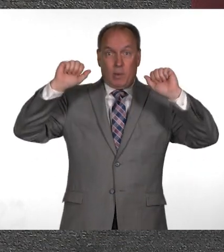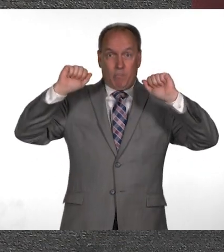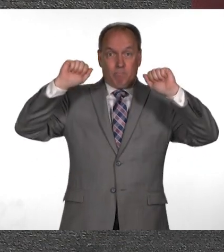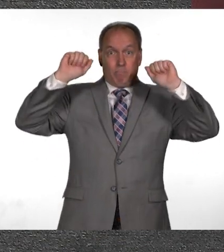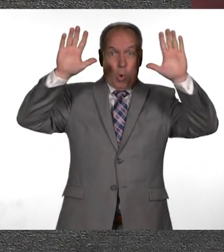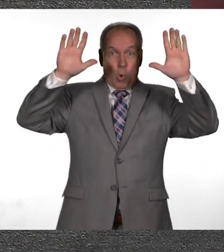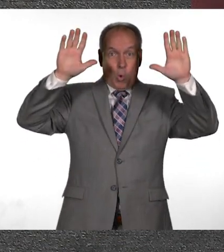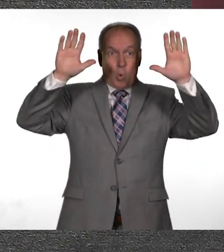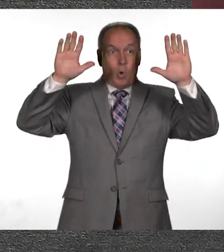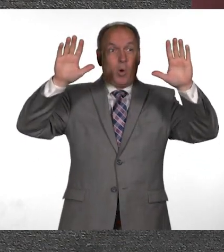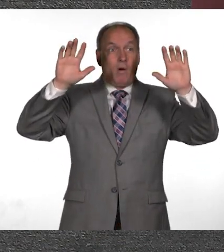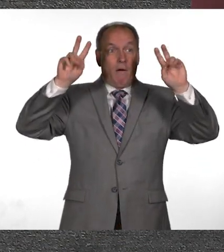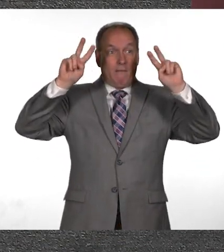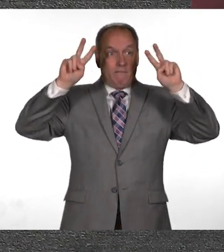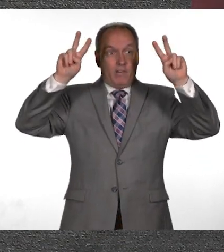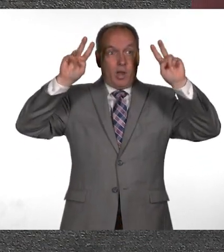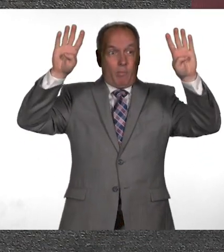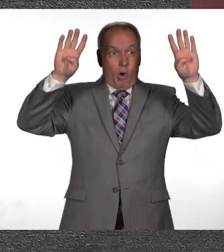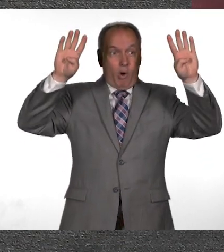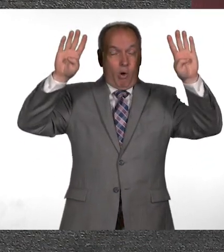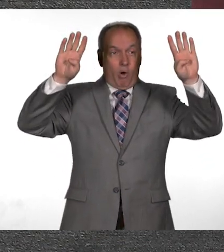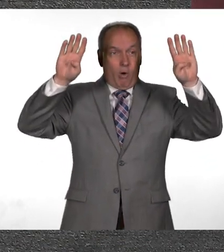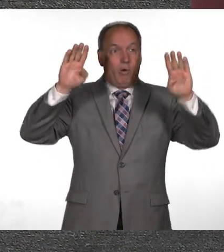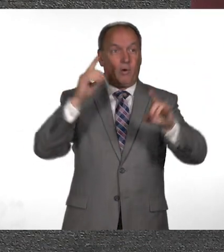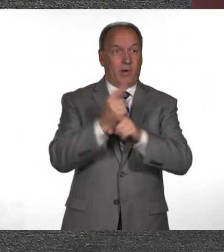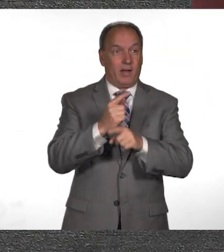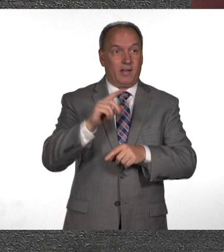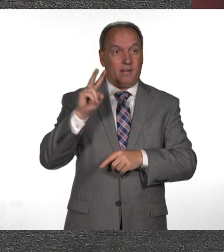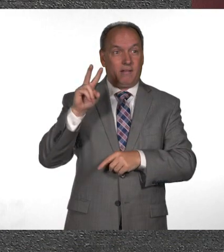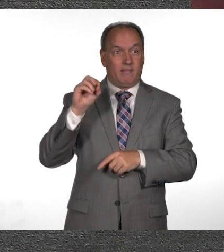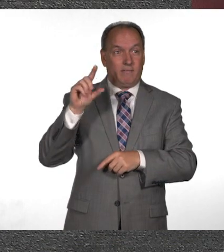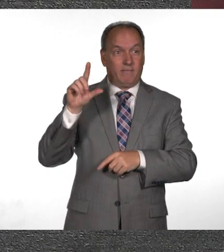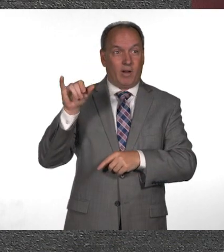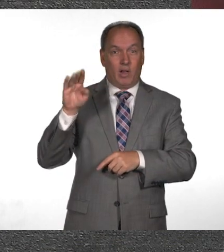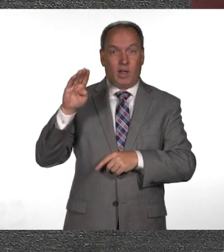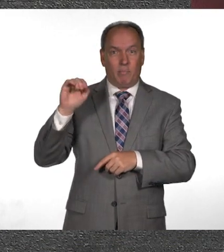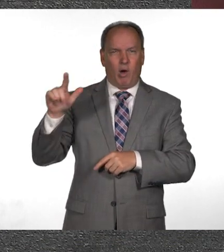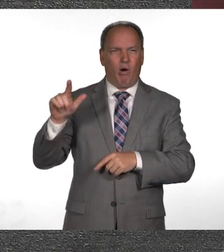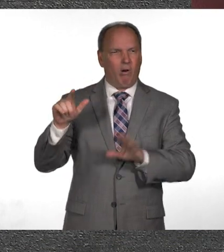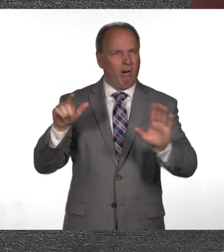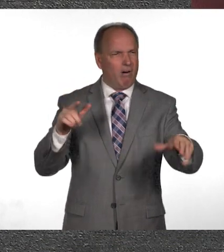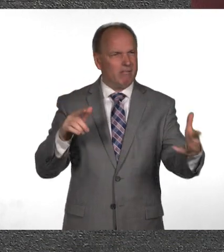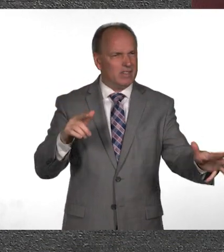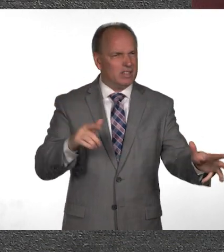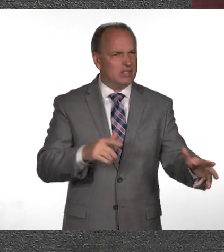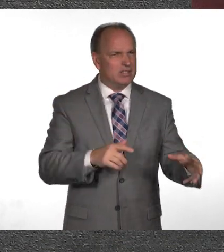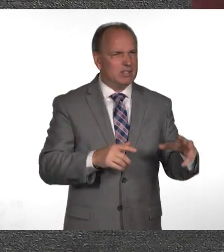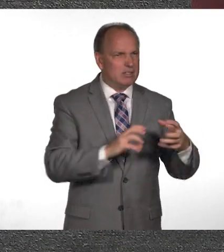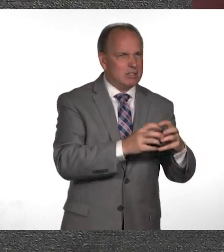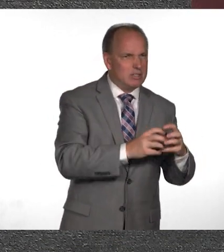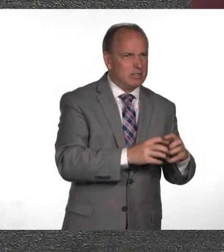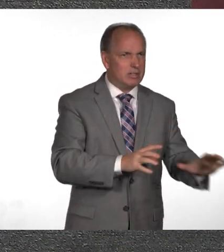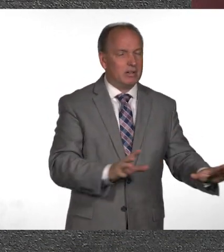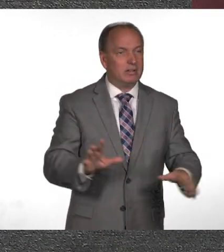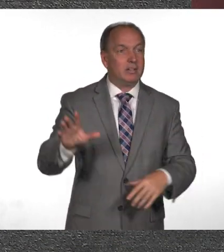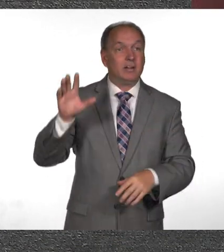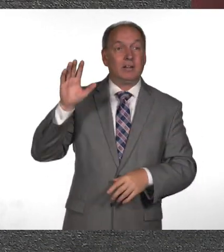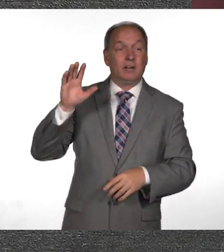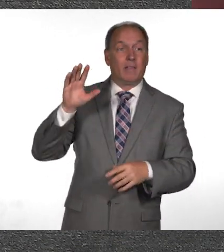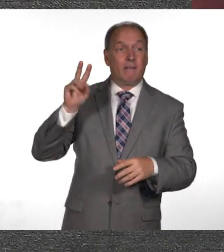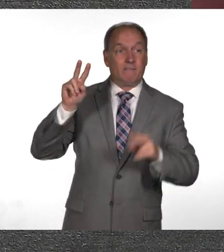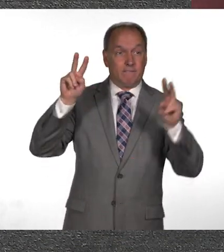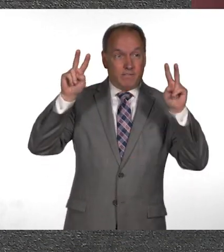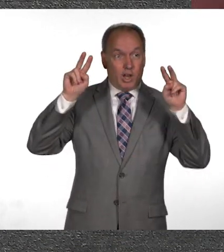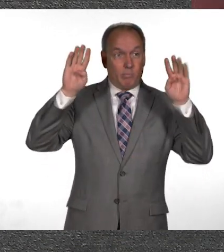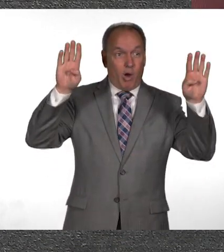one is a volleyball. Would you quit taking your tennis ball? Leave it there. Leave it there. A volleyball.